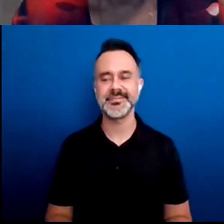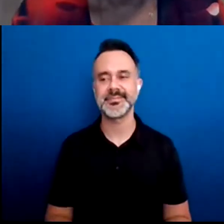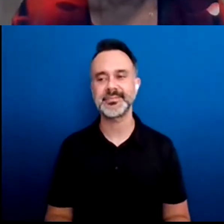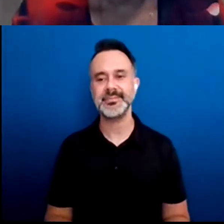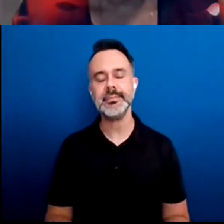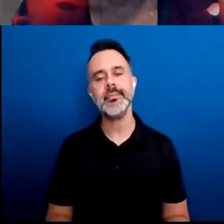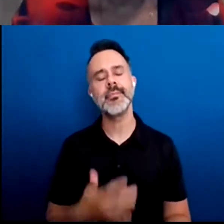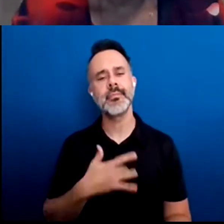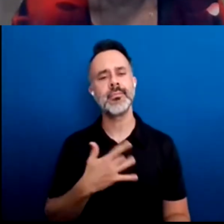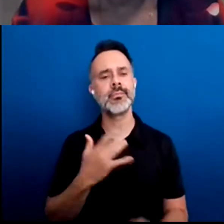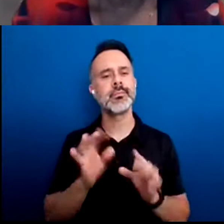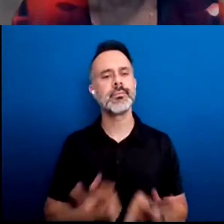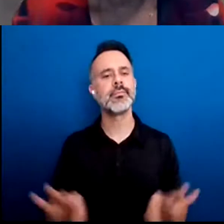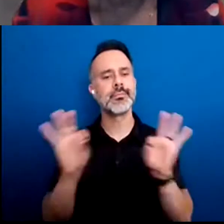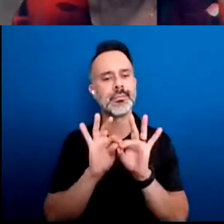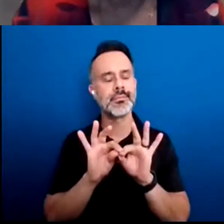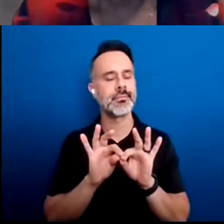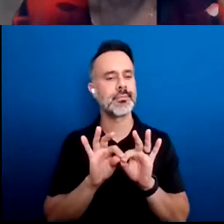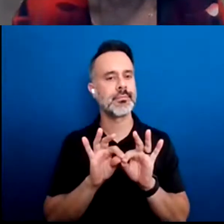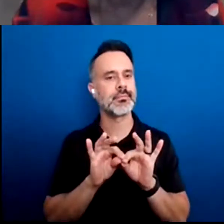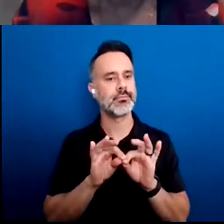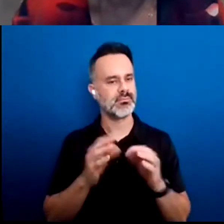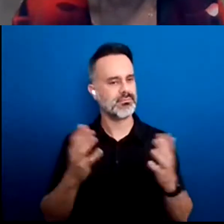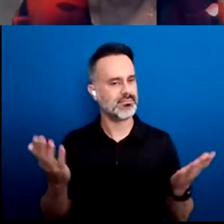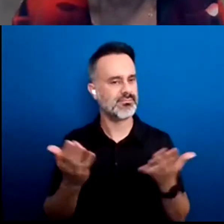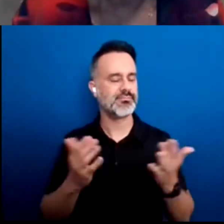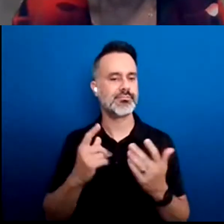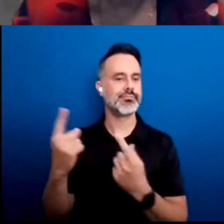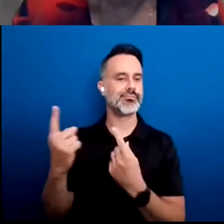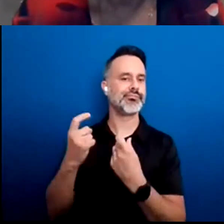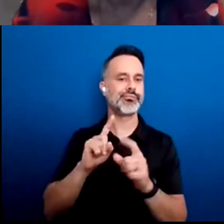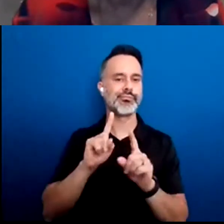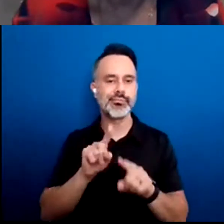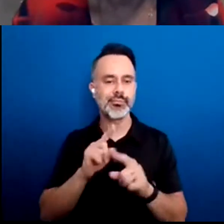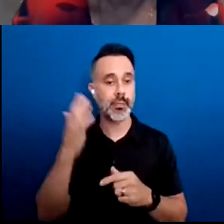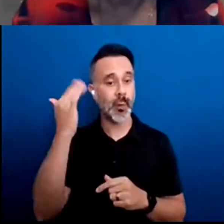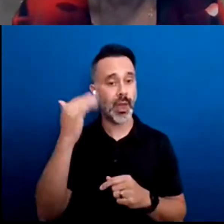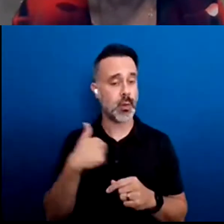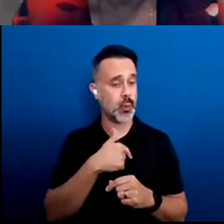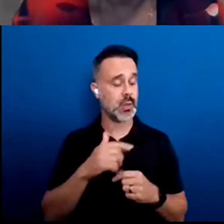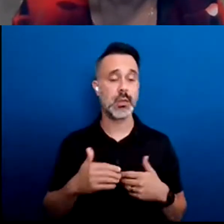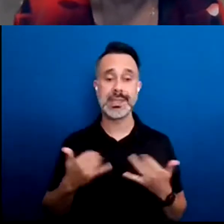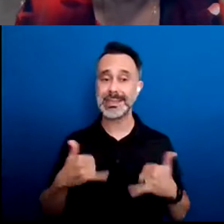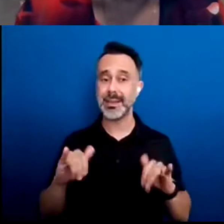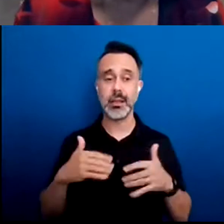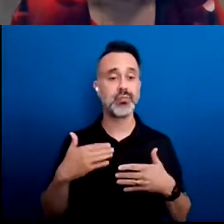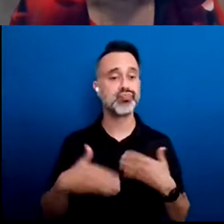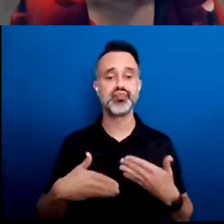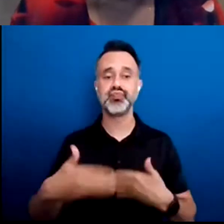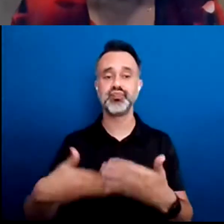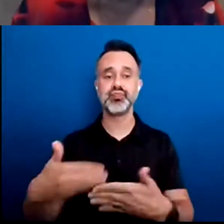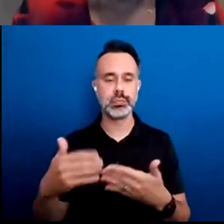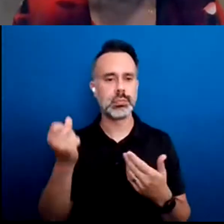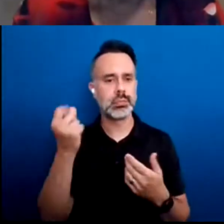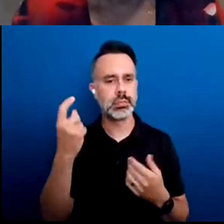important because we are moving forward and we want to give a perspective, not